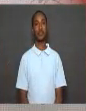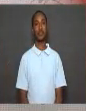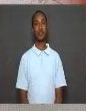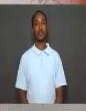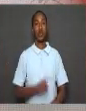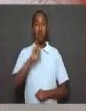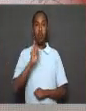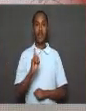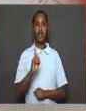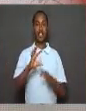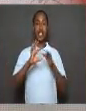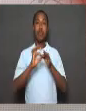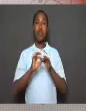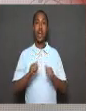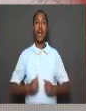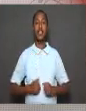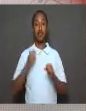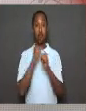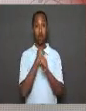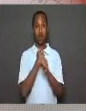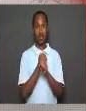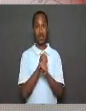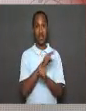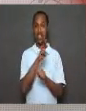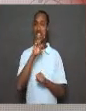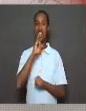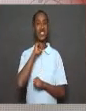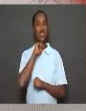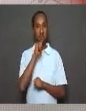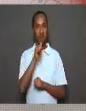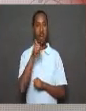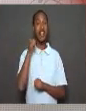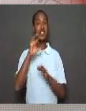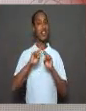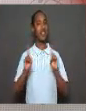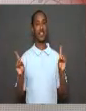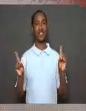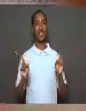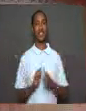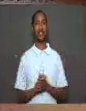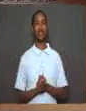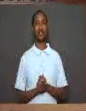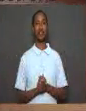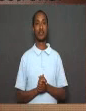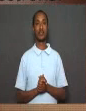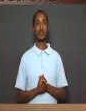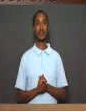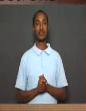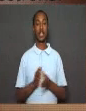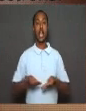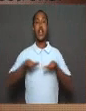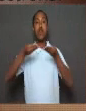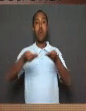Once the bond has been formed, there is no other difference. A